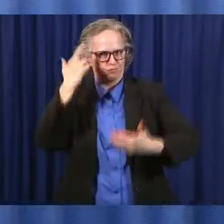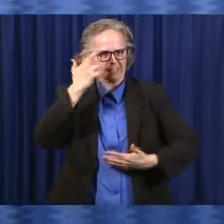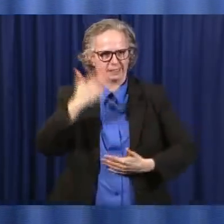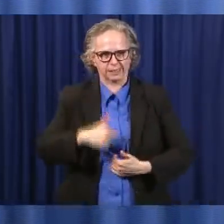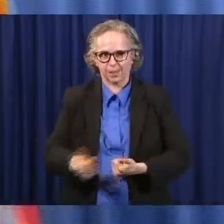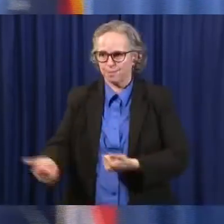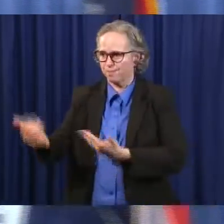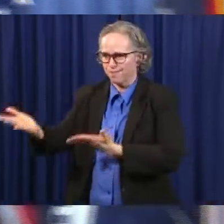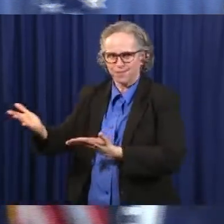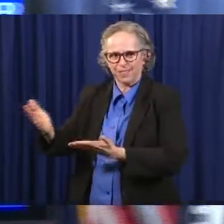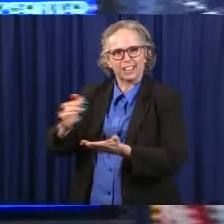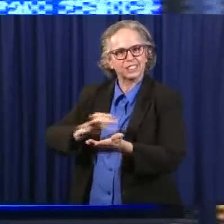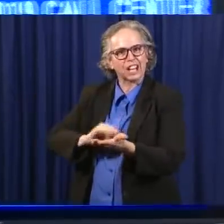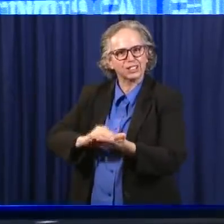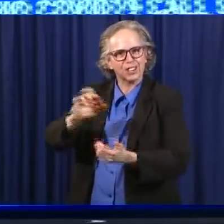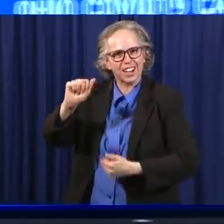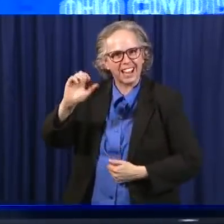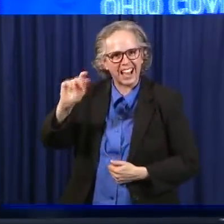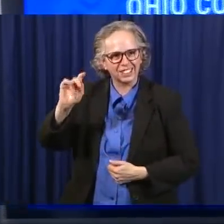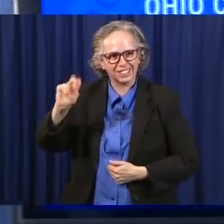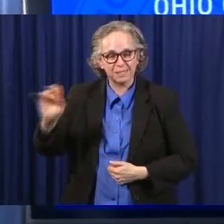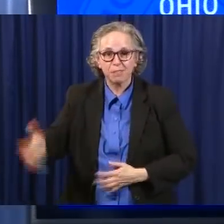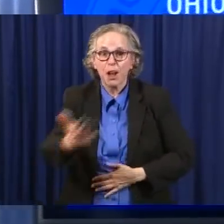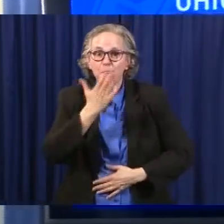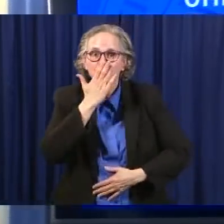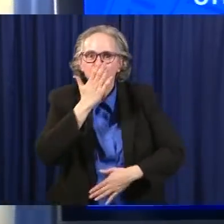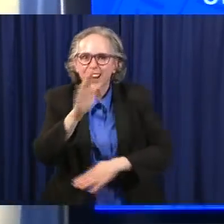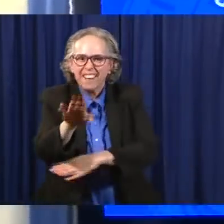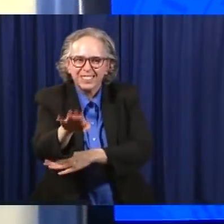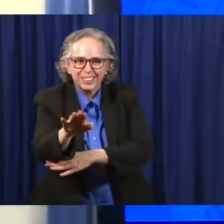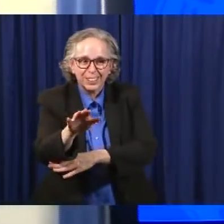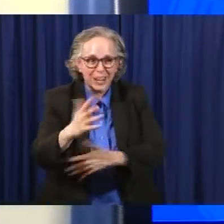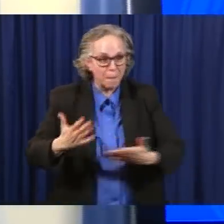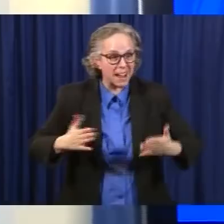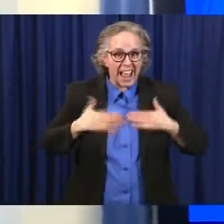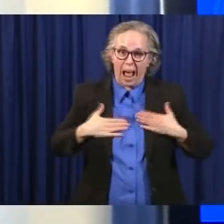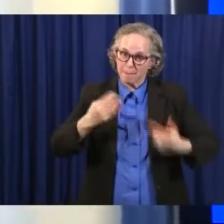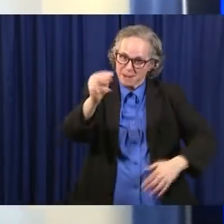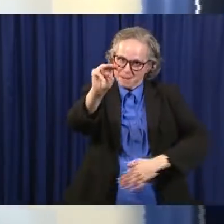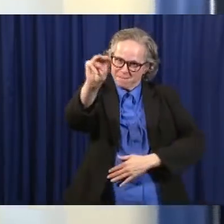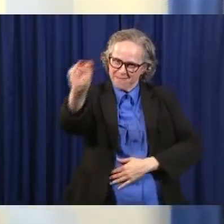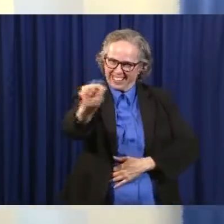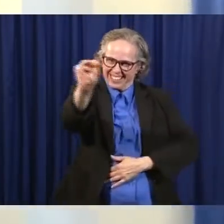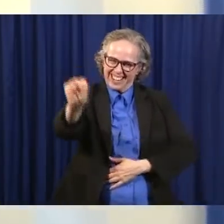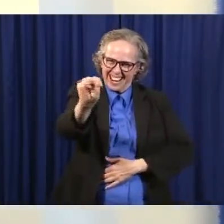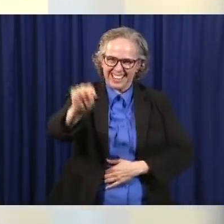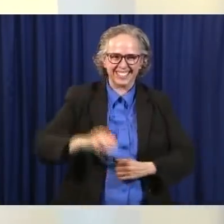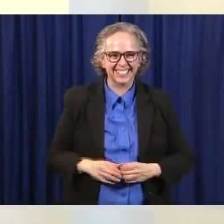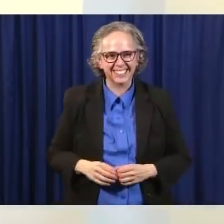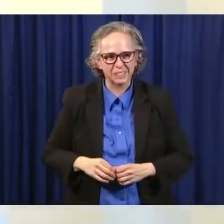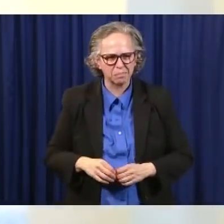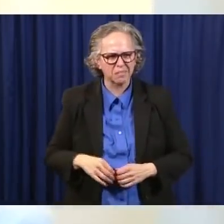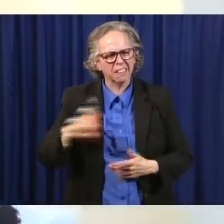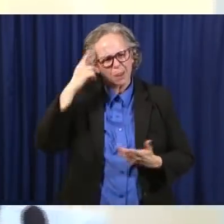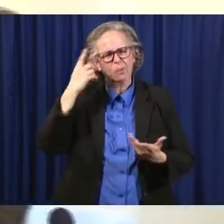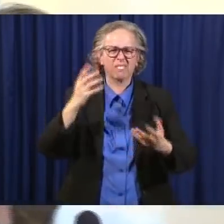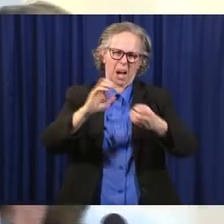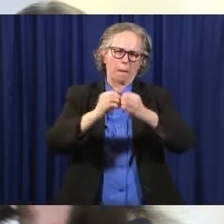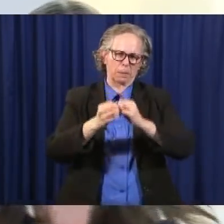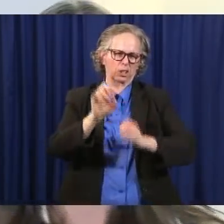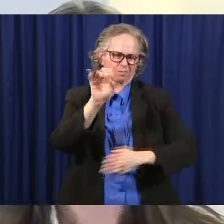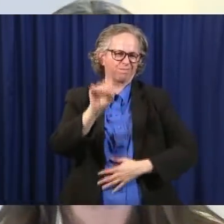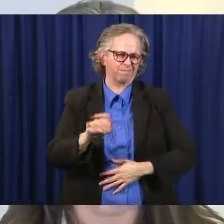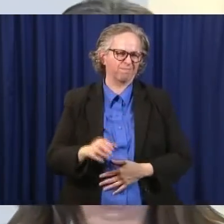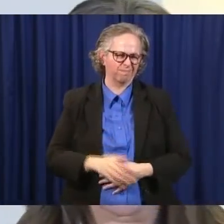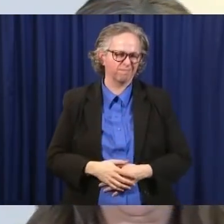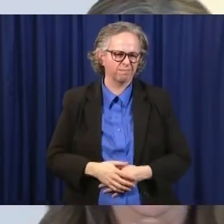Acton. Yeah. Good afternoon, everyone. Happy Monday, and I think we'll start with our numbers. First